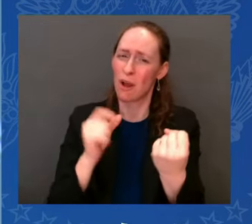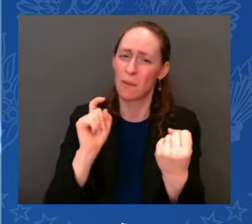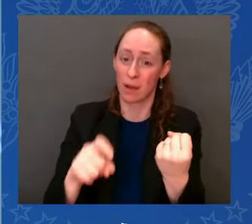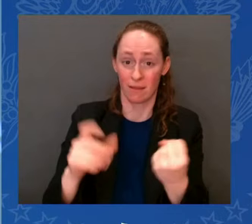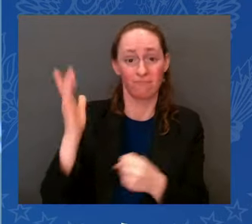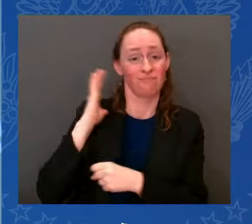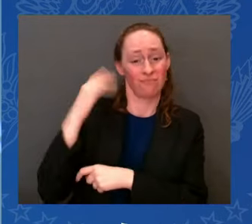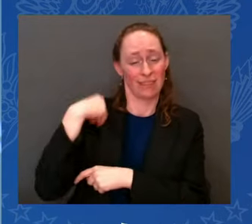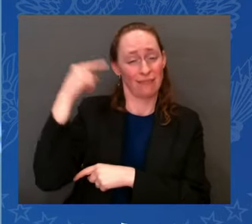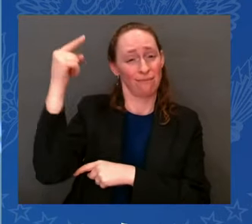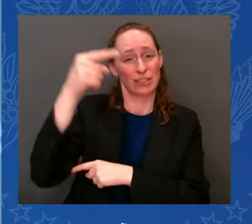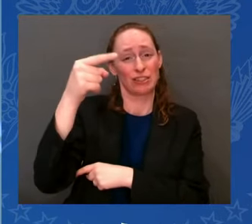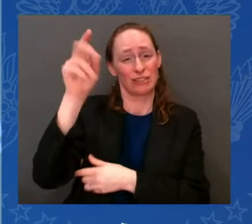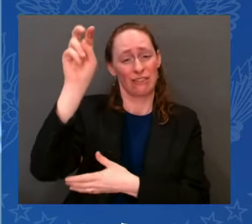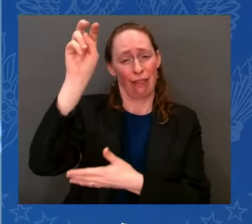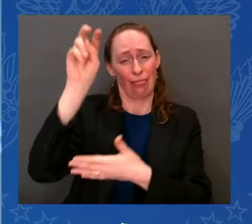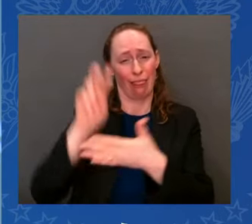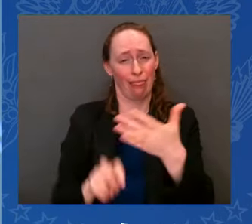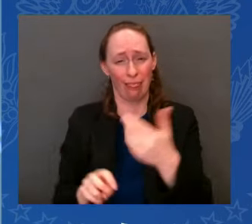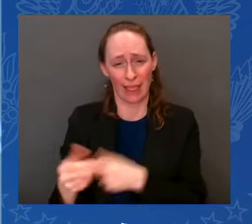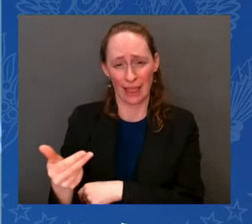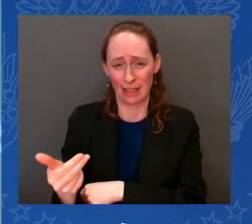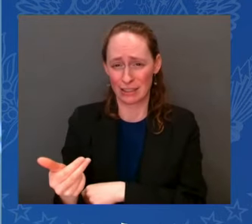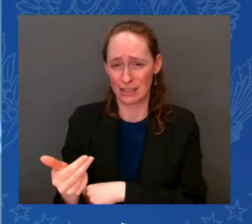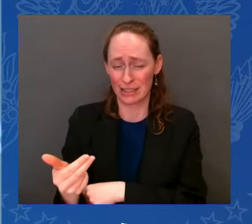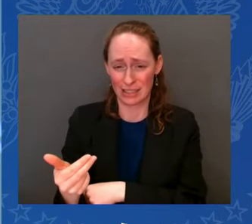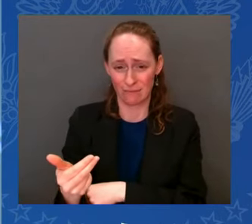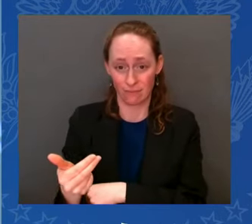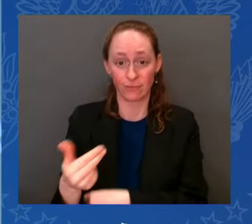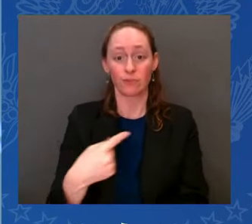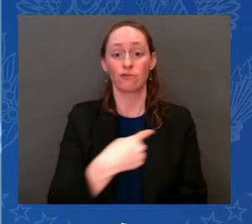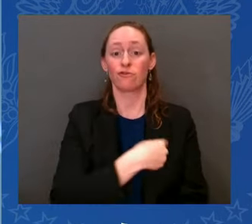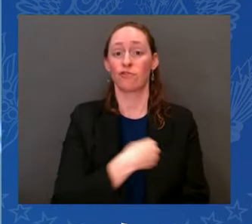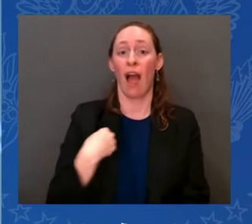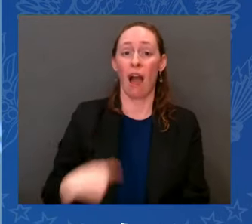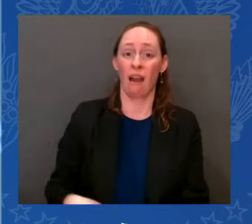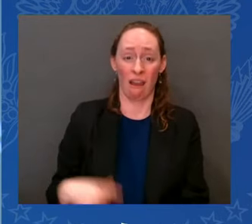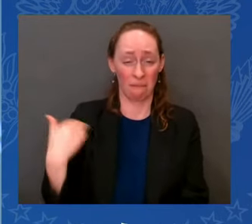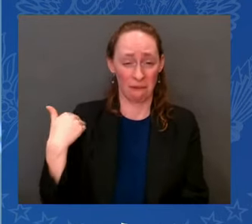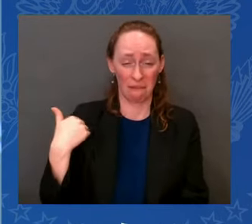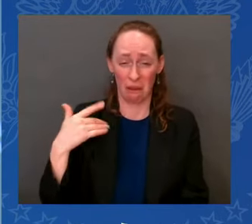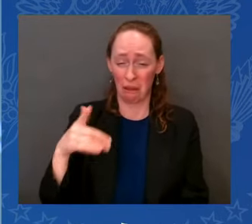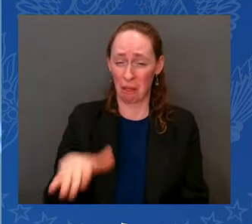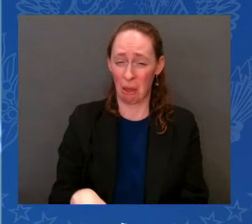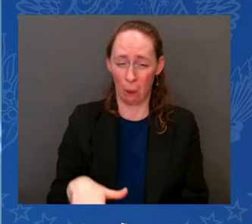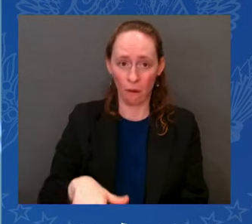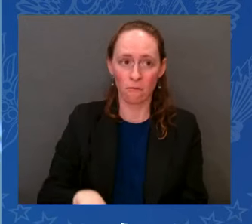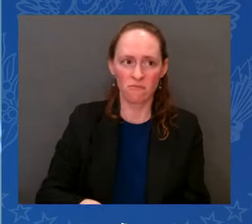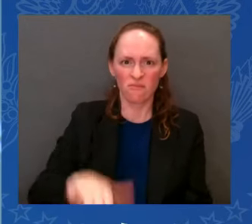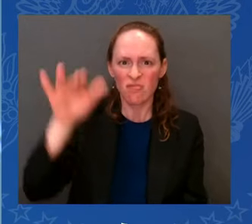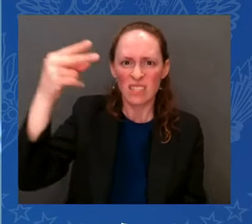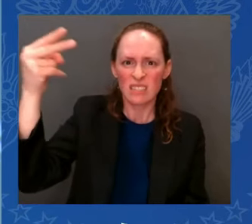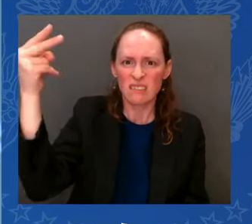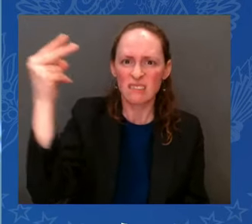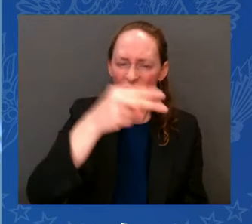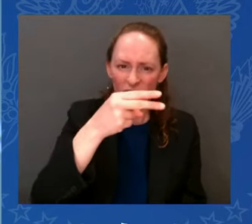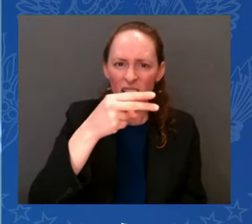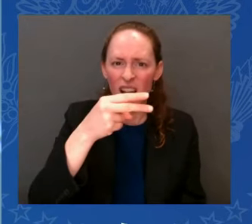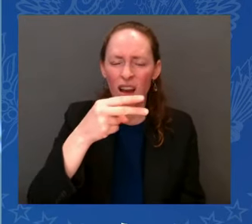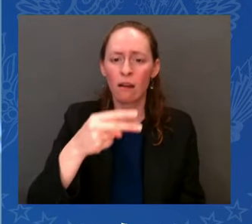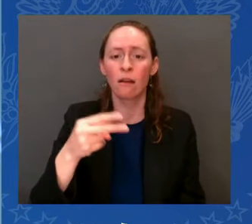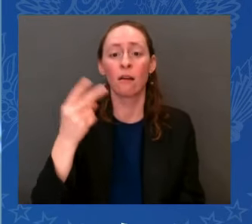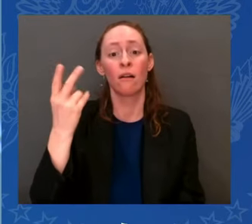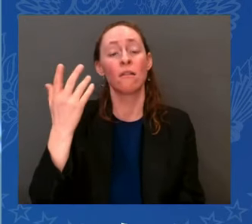two. Folks, that's why I asked Congress to pass the Bipartisan Infrastructure Investment Act, larger than